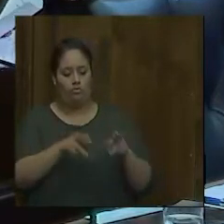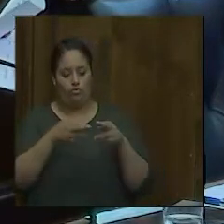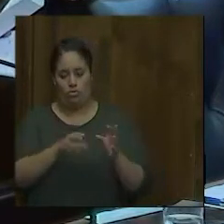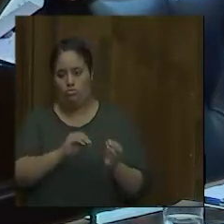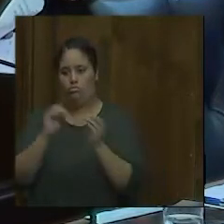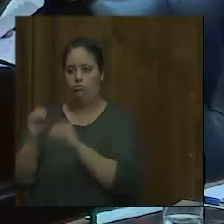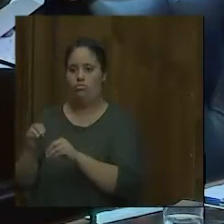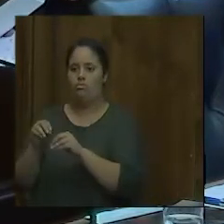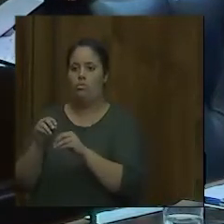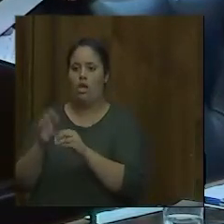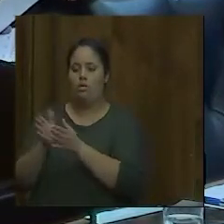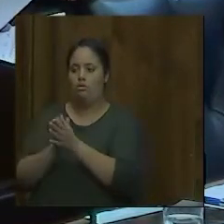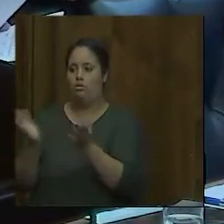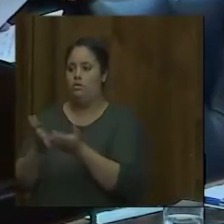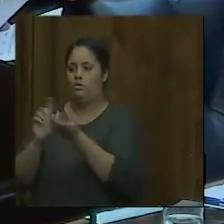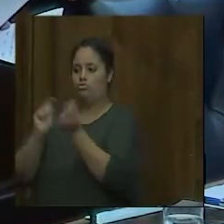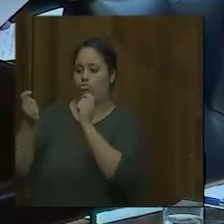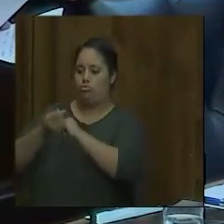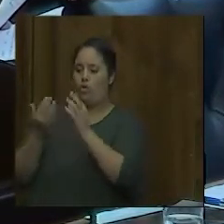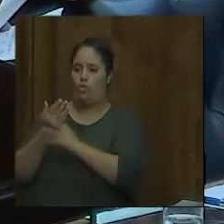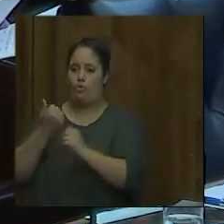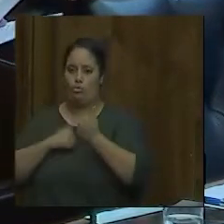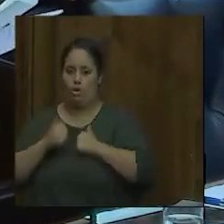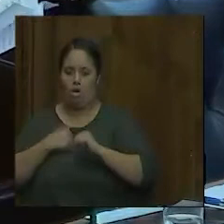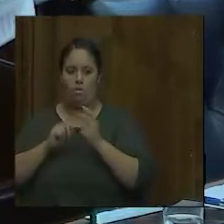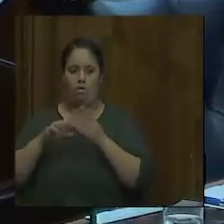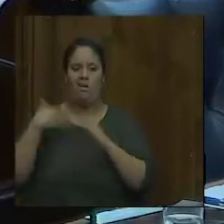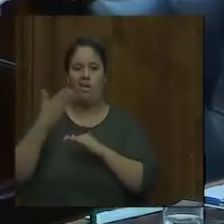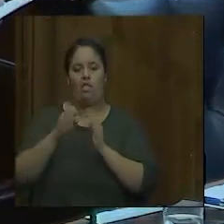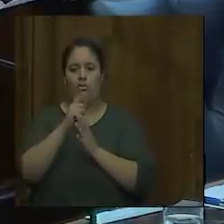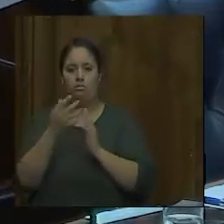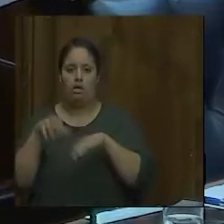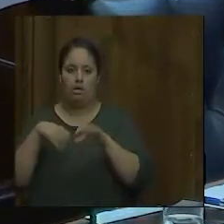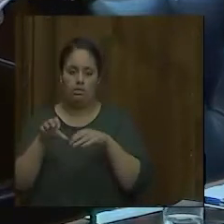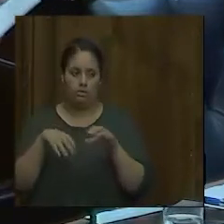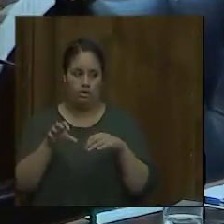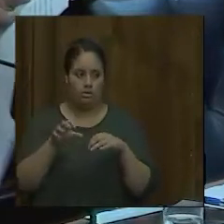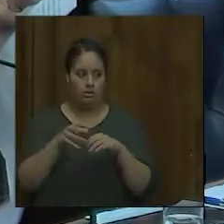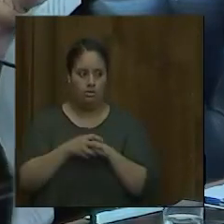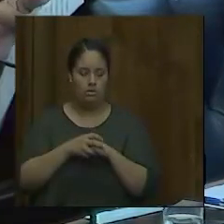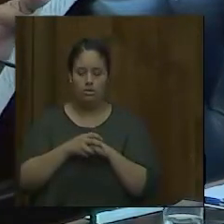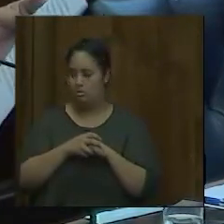and rehabilitates them through drama over other activities.